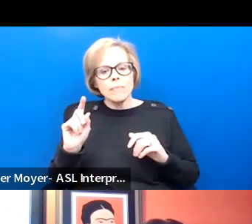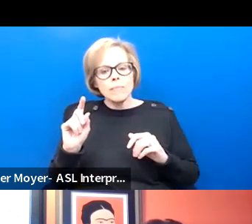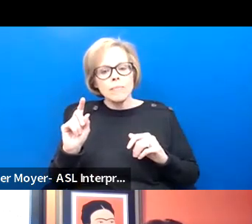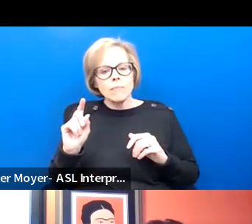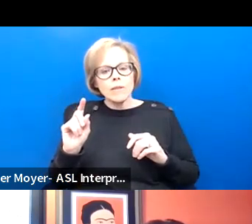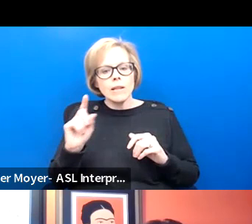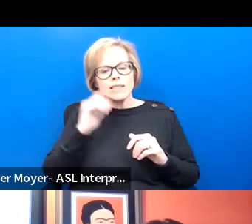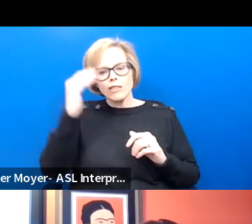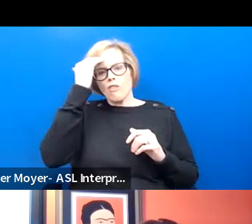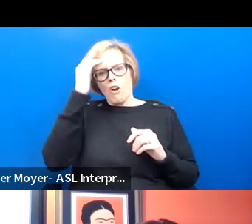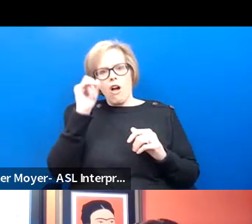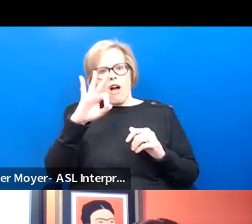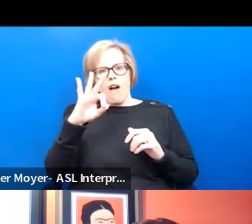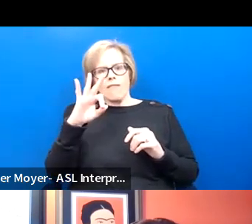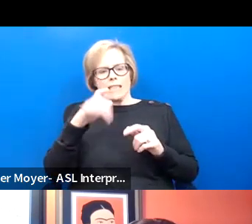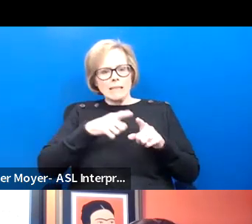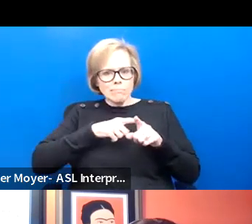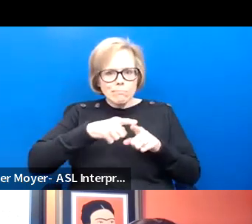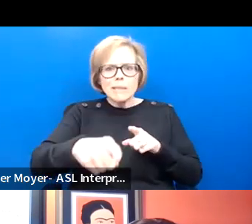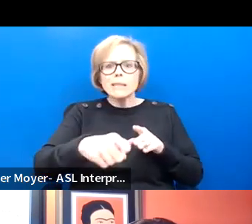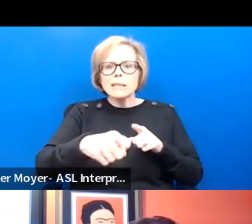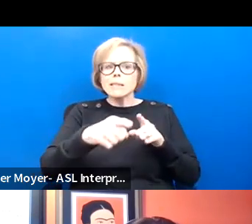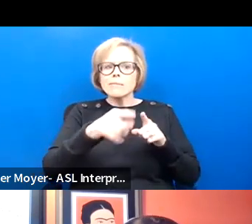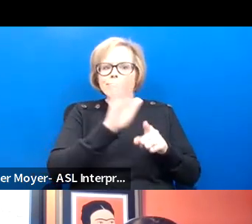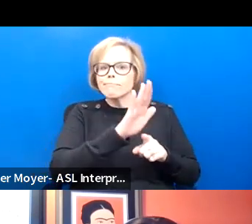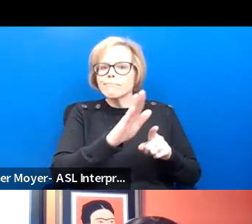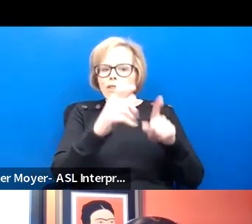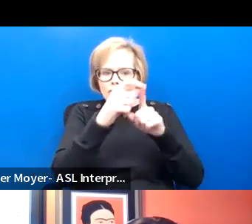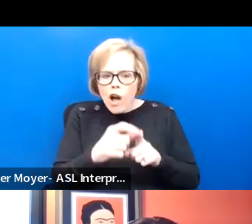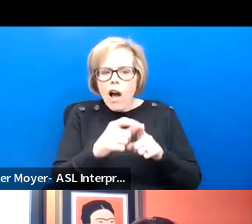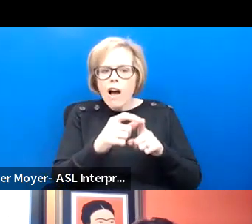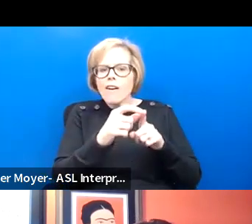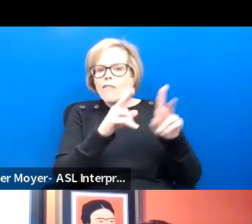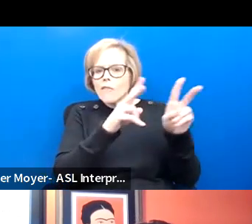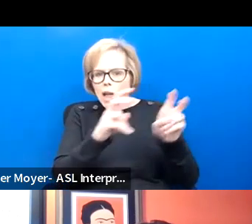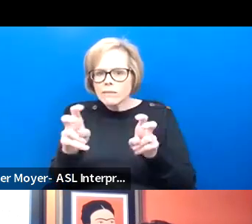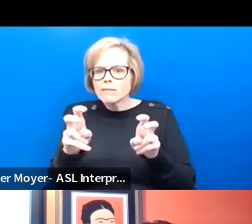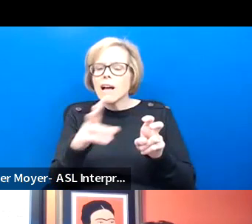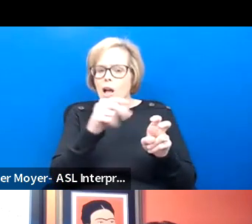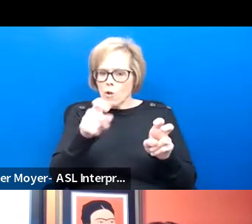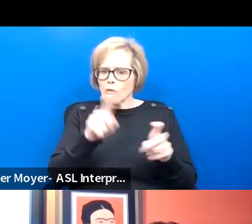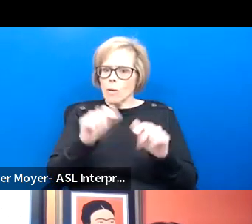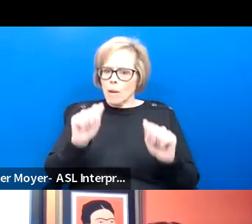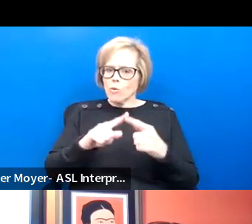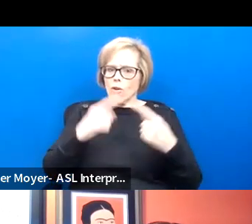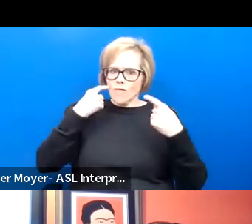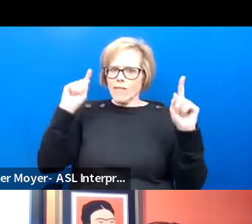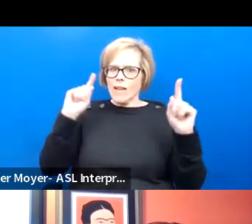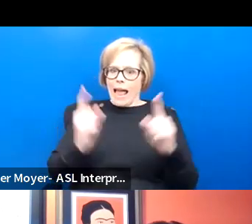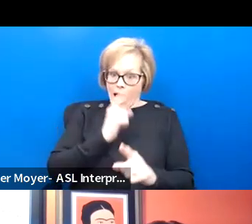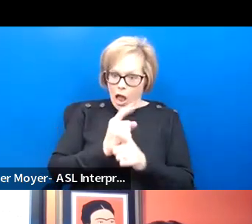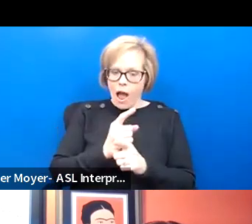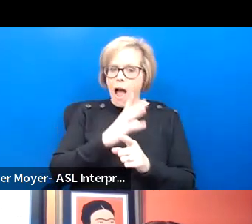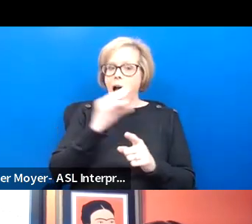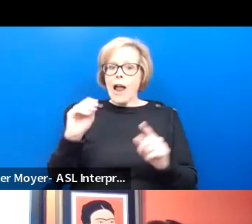there's a knowledge of the specialized vocabulary, terminology, and phraseology. And you have to be able to effectively, accurately,